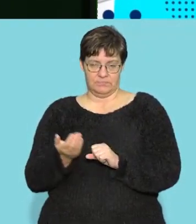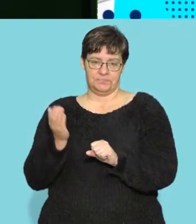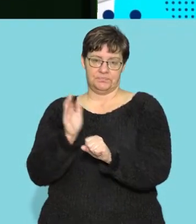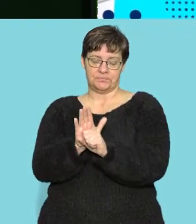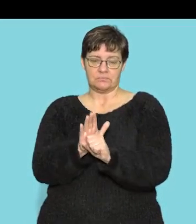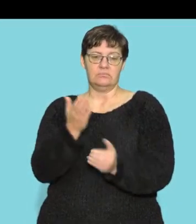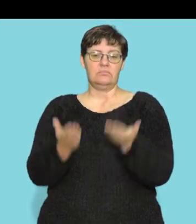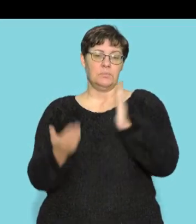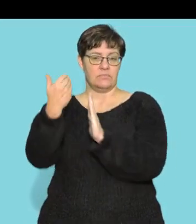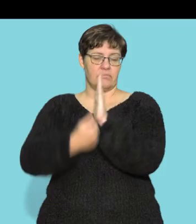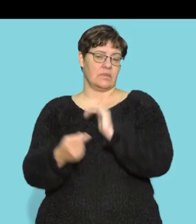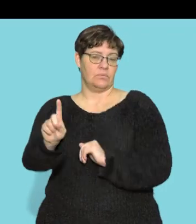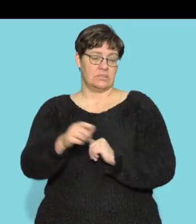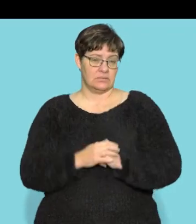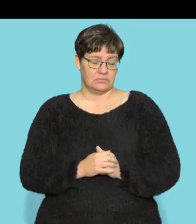balance sheet.